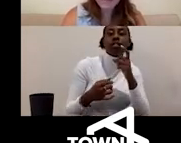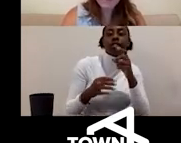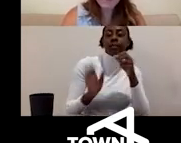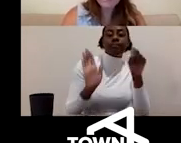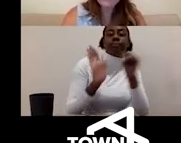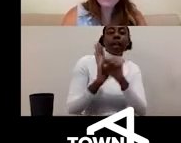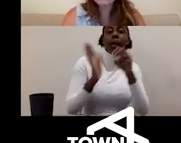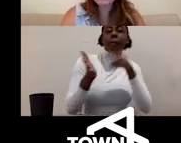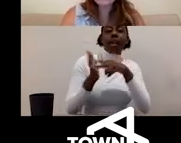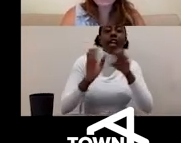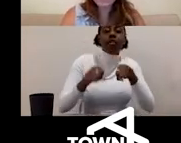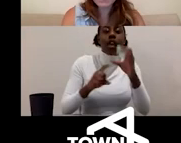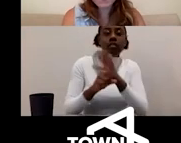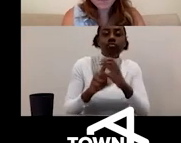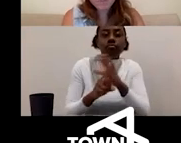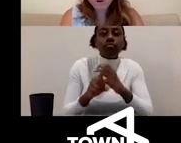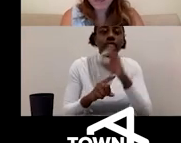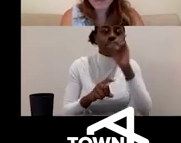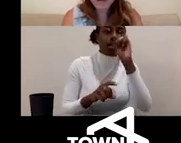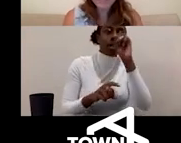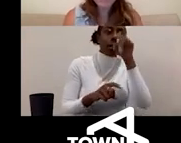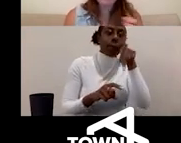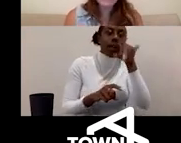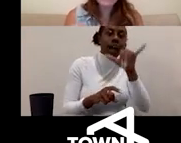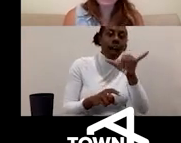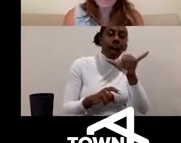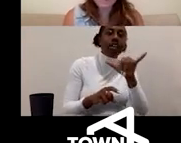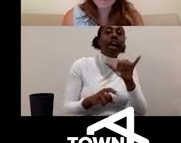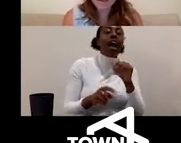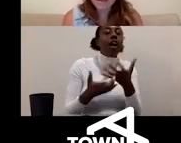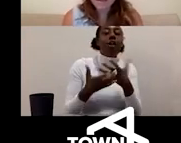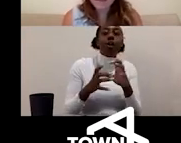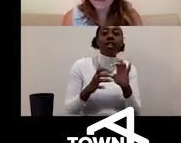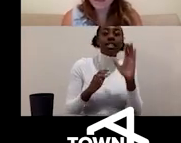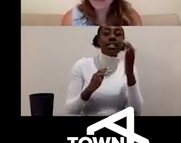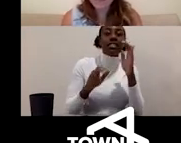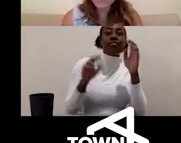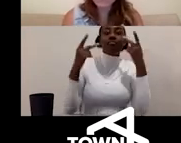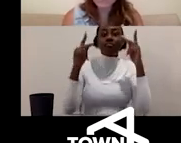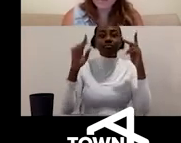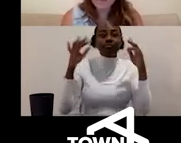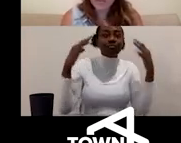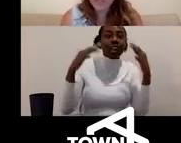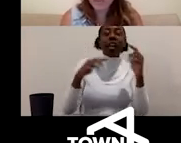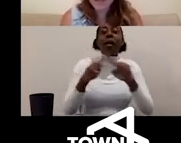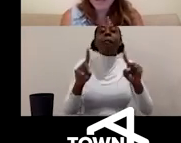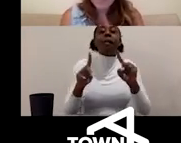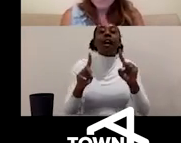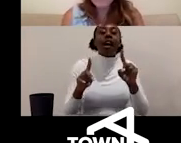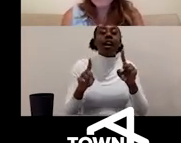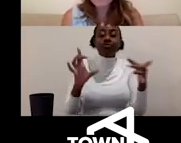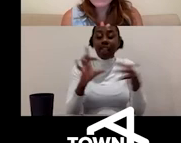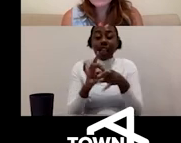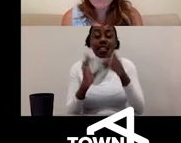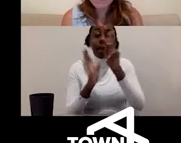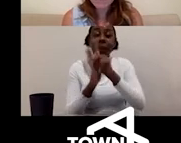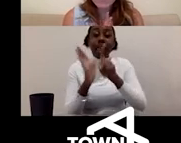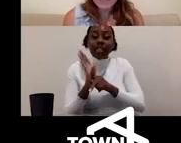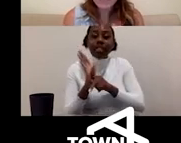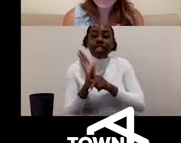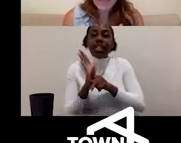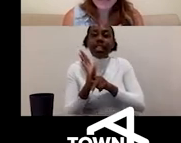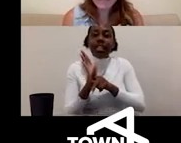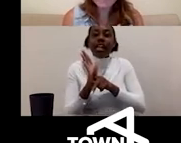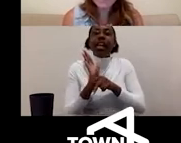You know, not to get super wonky, but like the way it works out in policies, you know, it guts the First Amendment protections by using